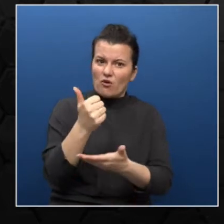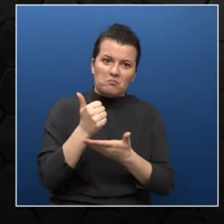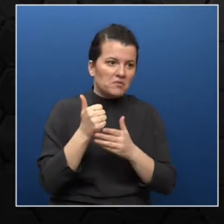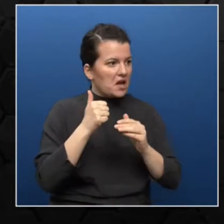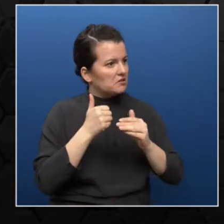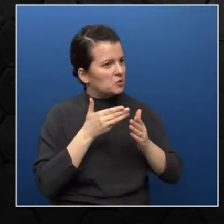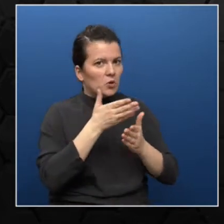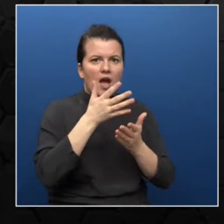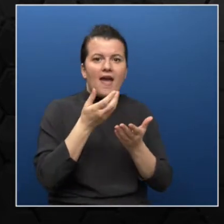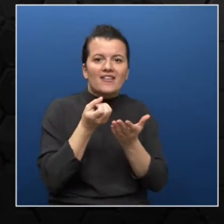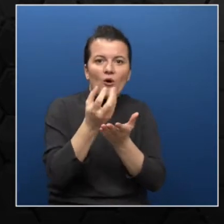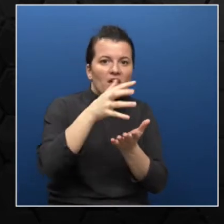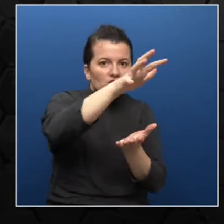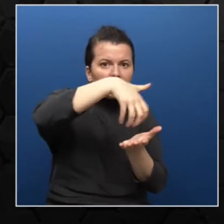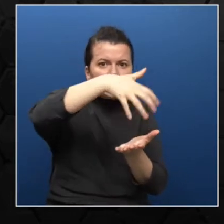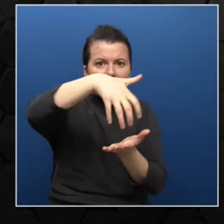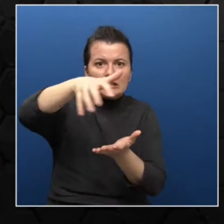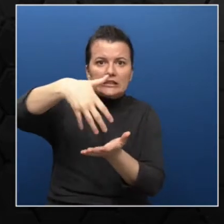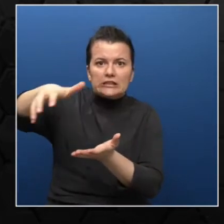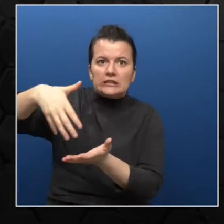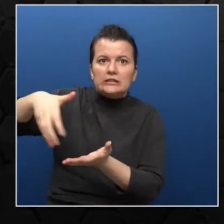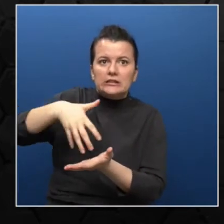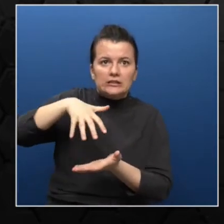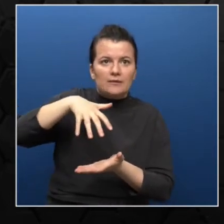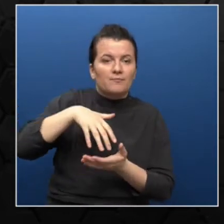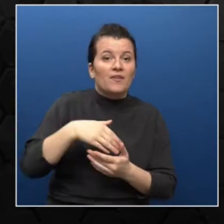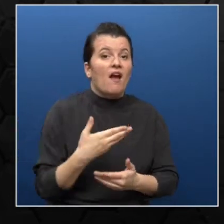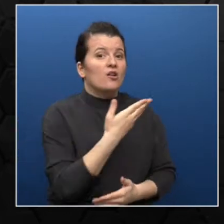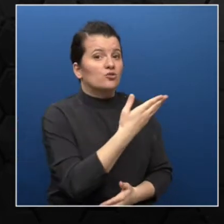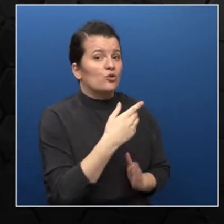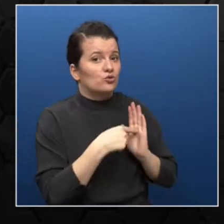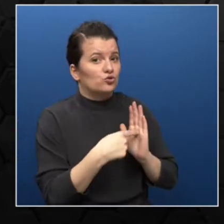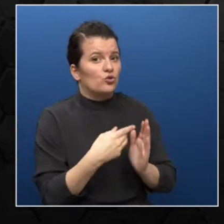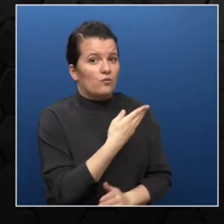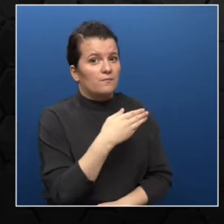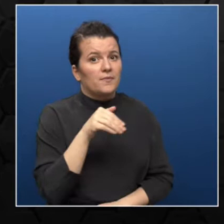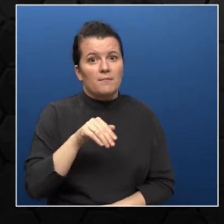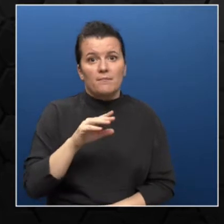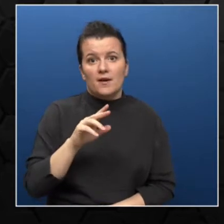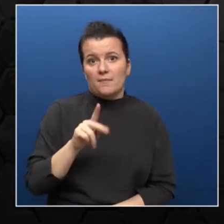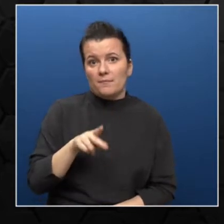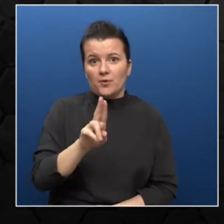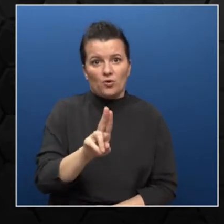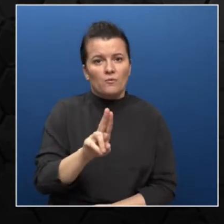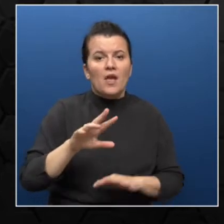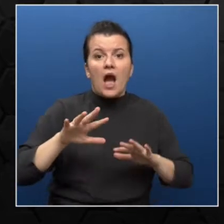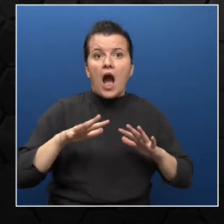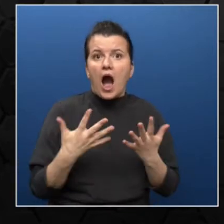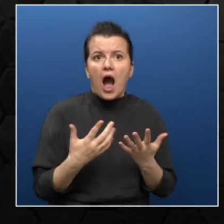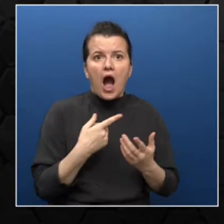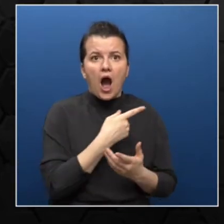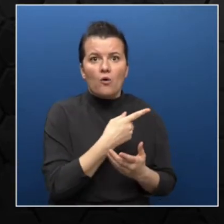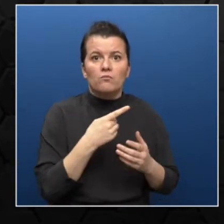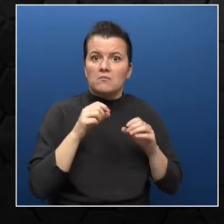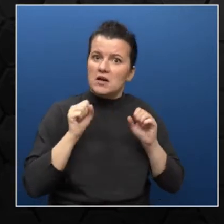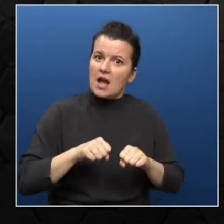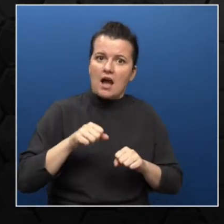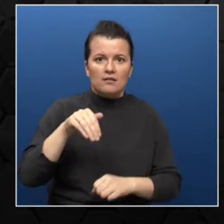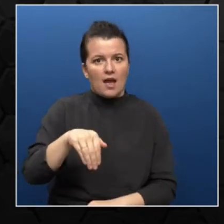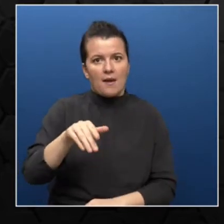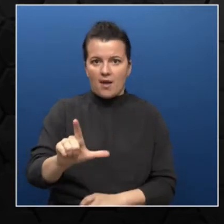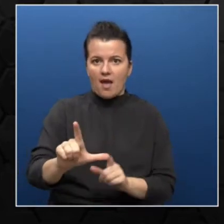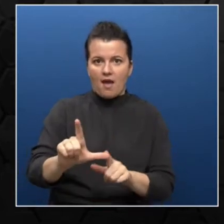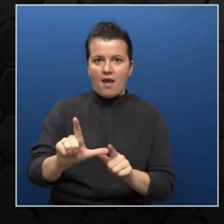this is what I want to convey today is how we can leverage the power of deep learning over